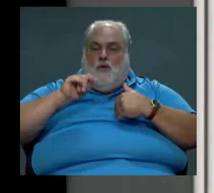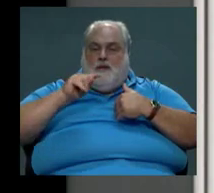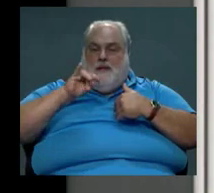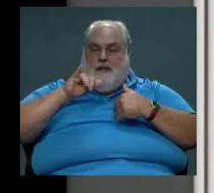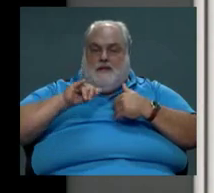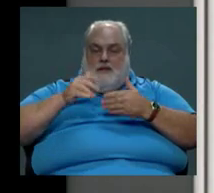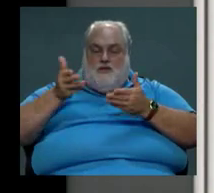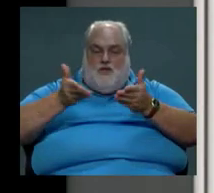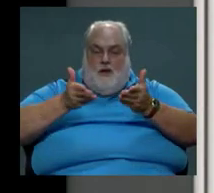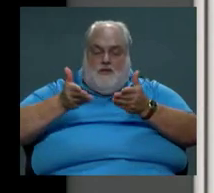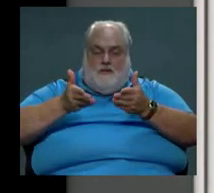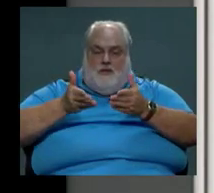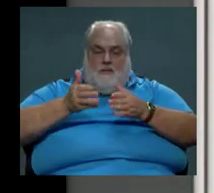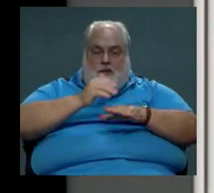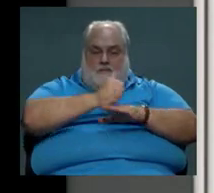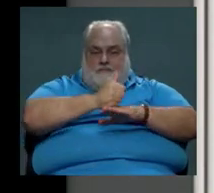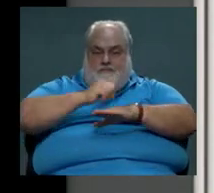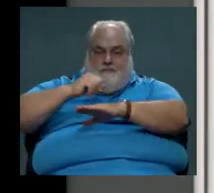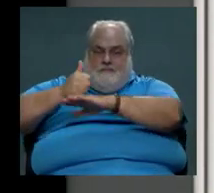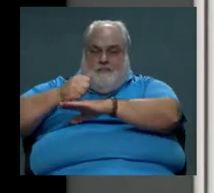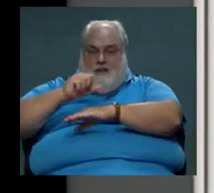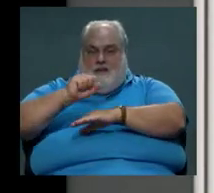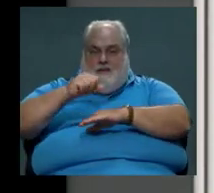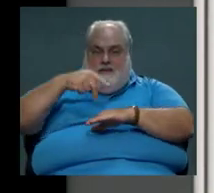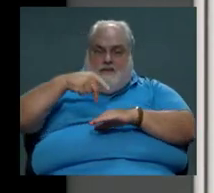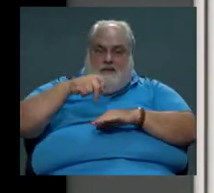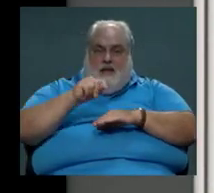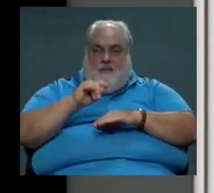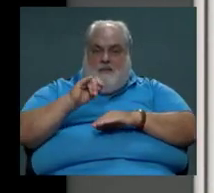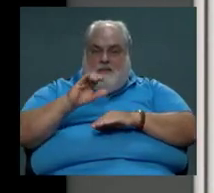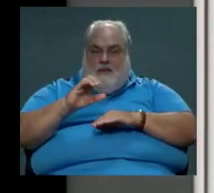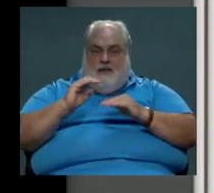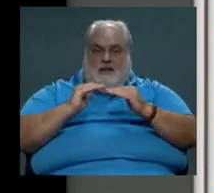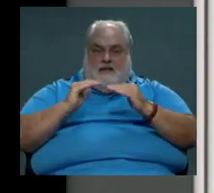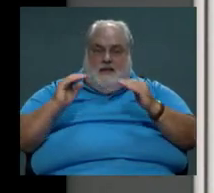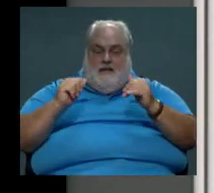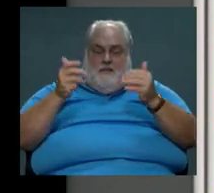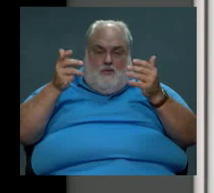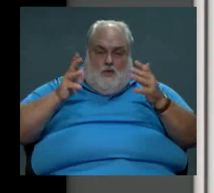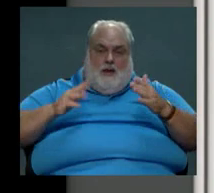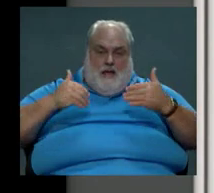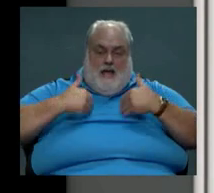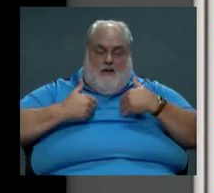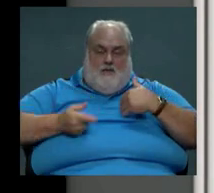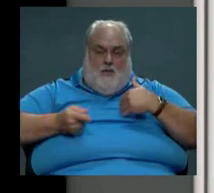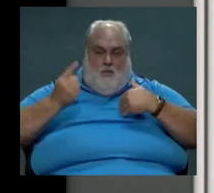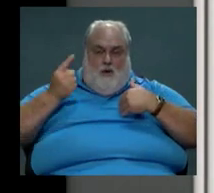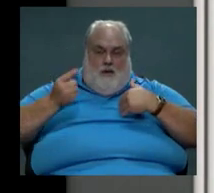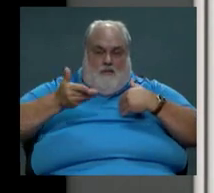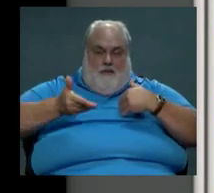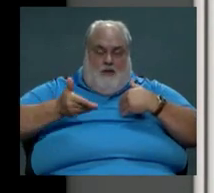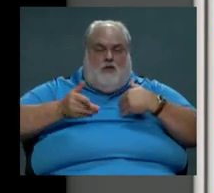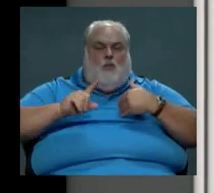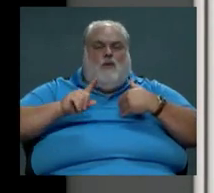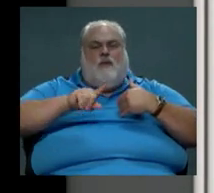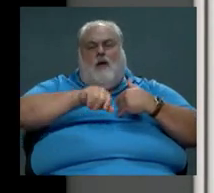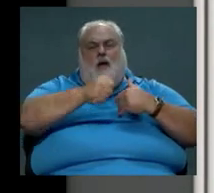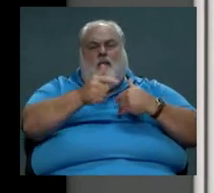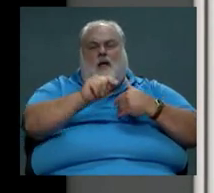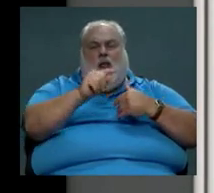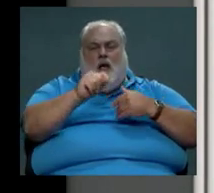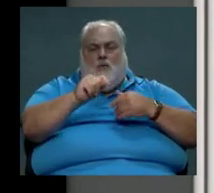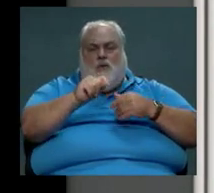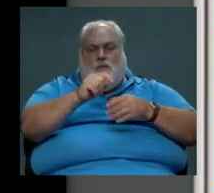system. And right now there is an existing home out there, so the concerns of staff were, is the other lot going to be